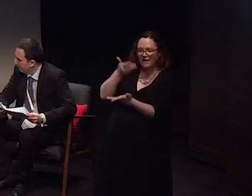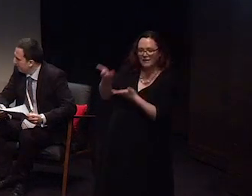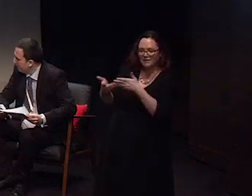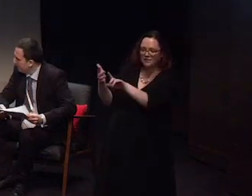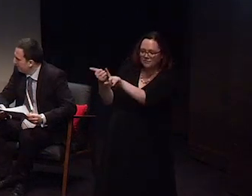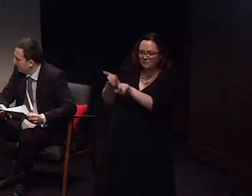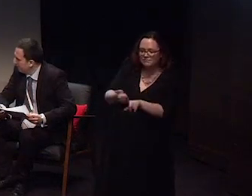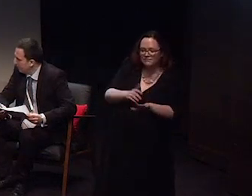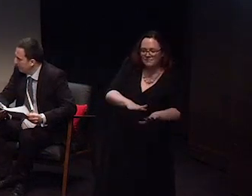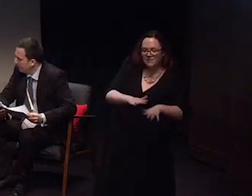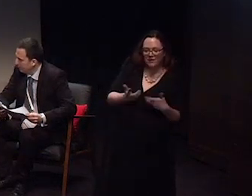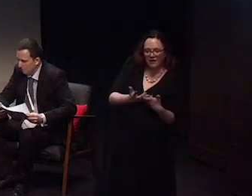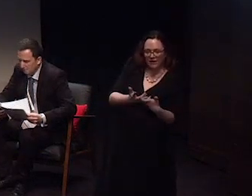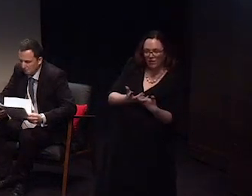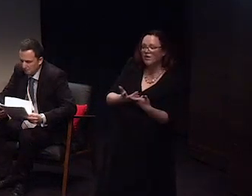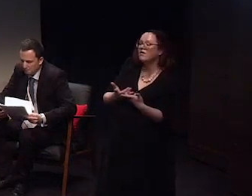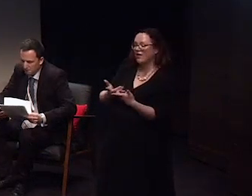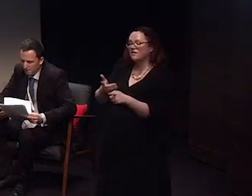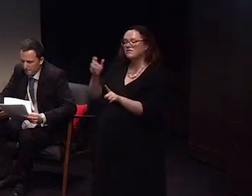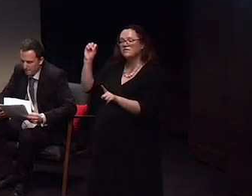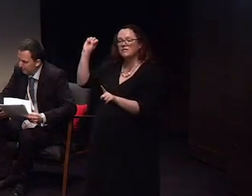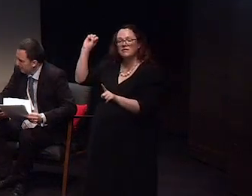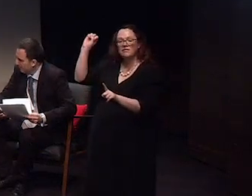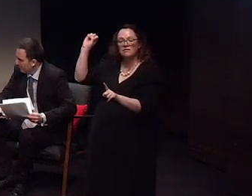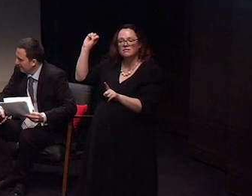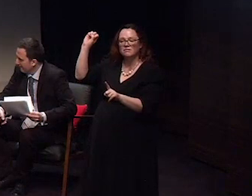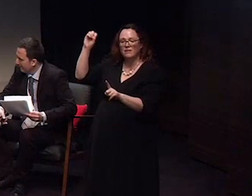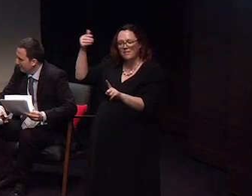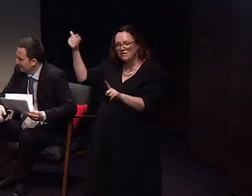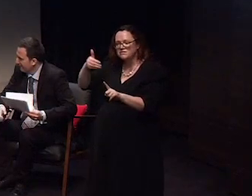until paramedics arrive or first responder.